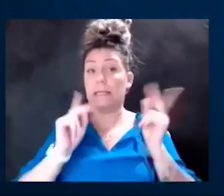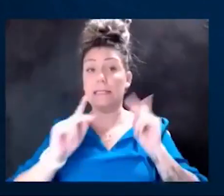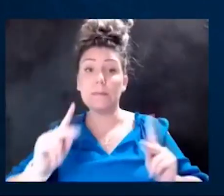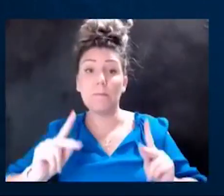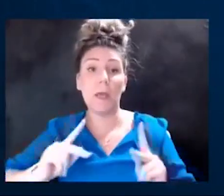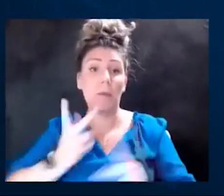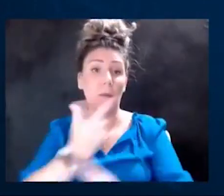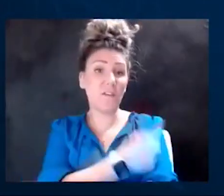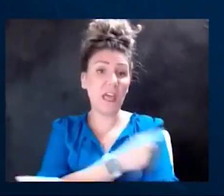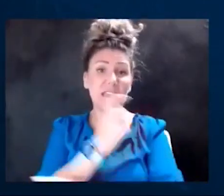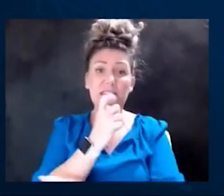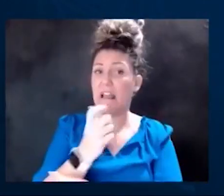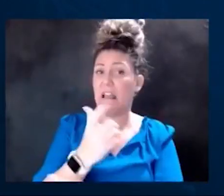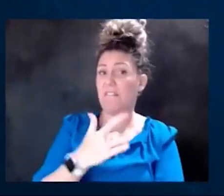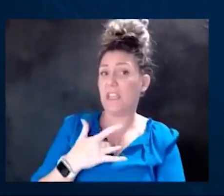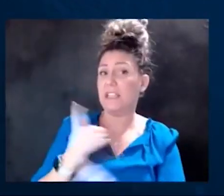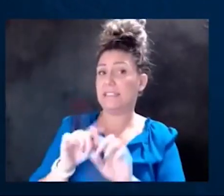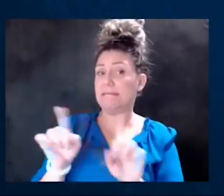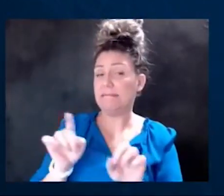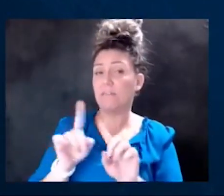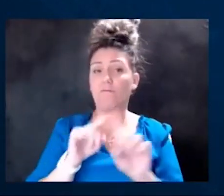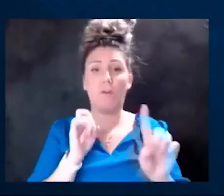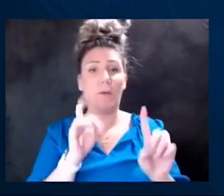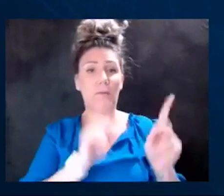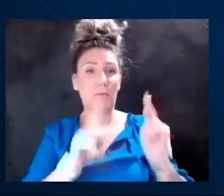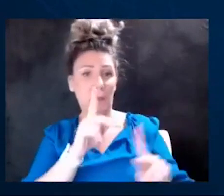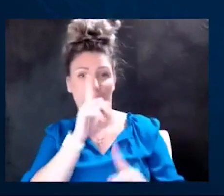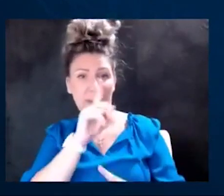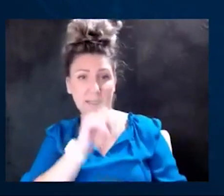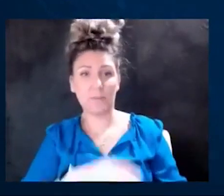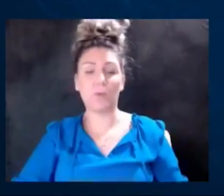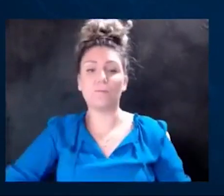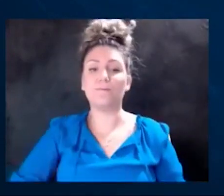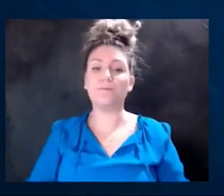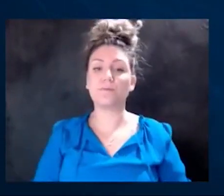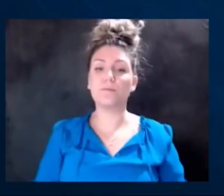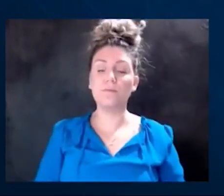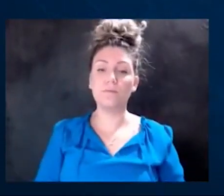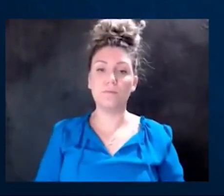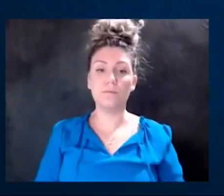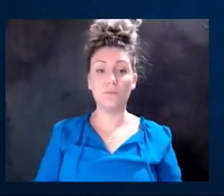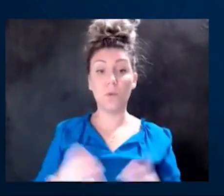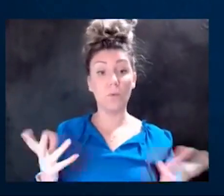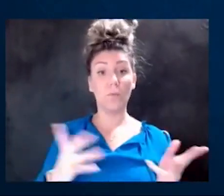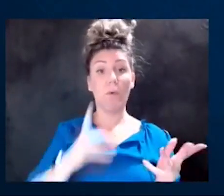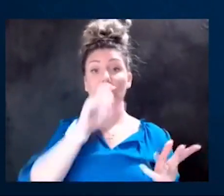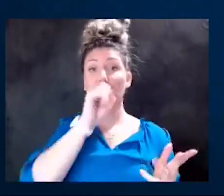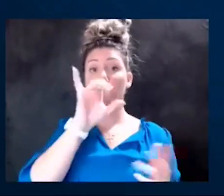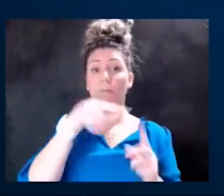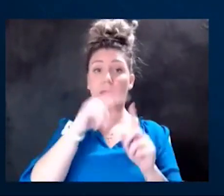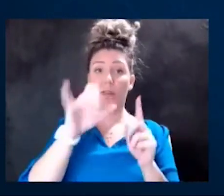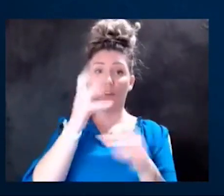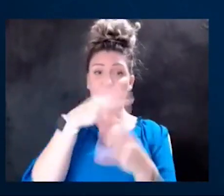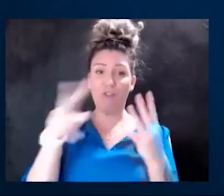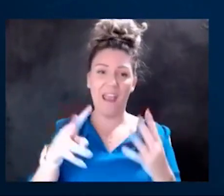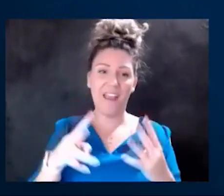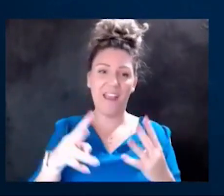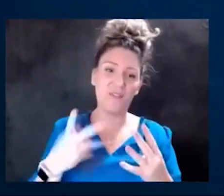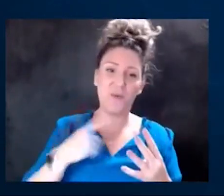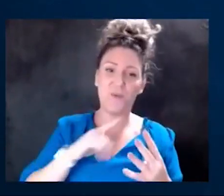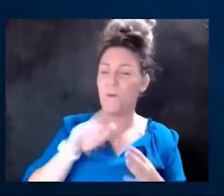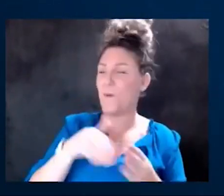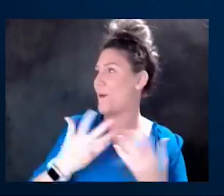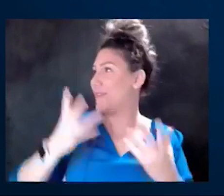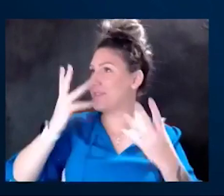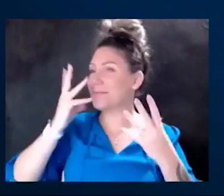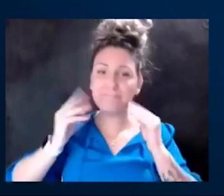feel any differently than people who got the placebo. And what I love about this particular graph, I mean, I guess we all kind of experienced it